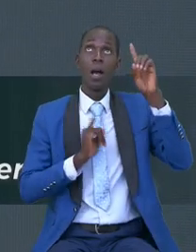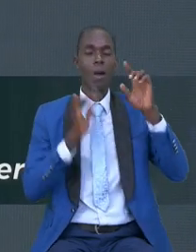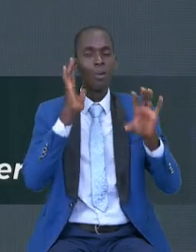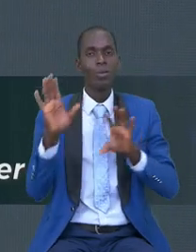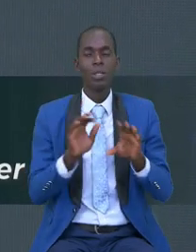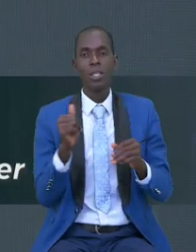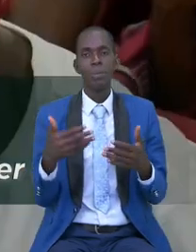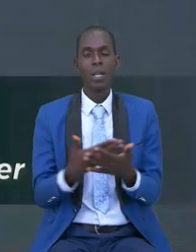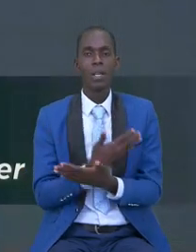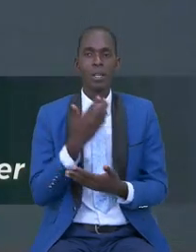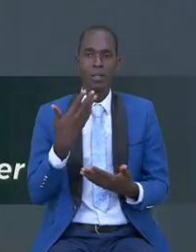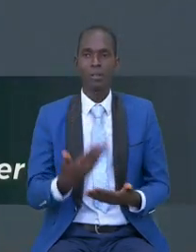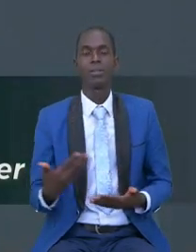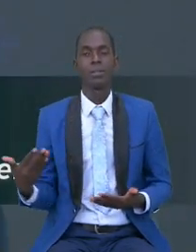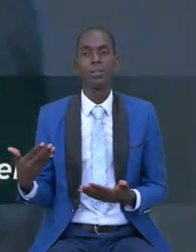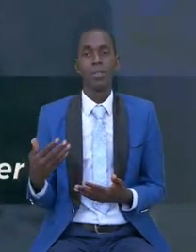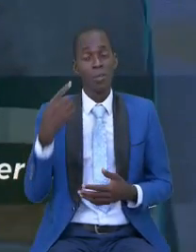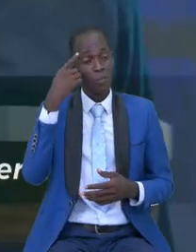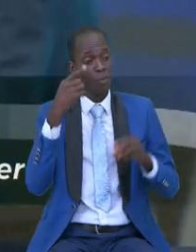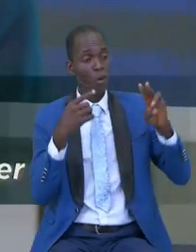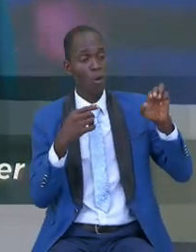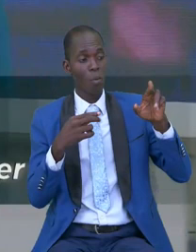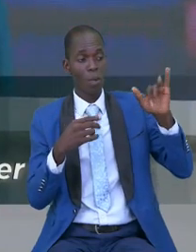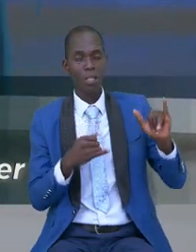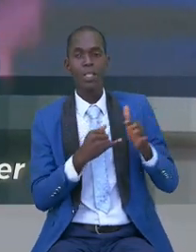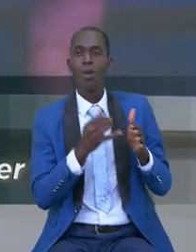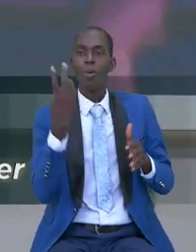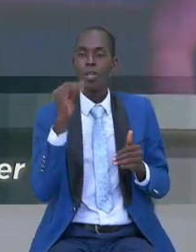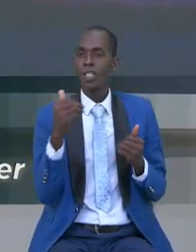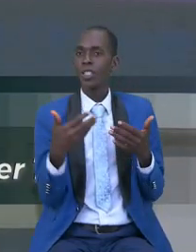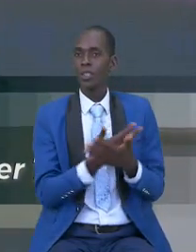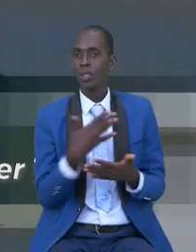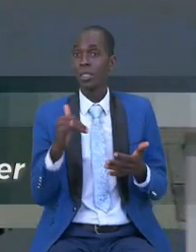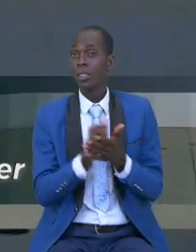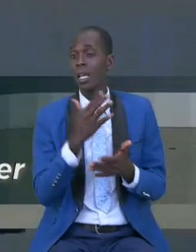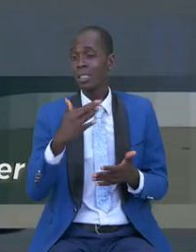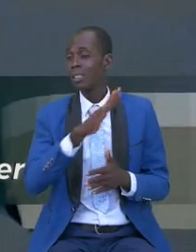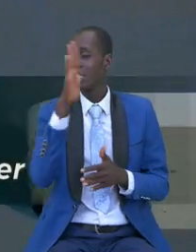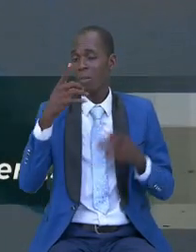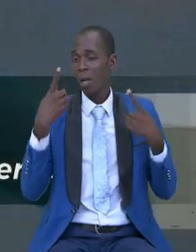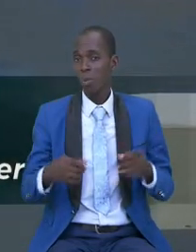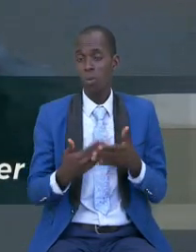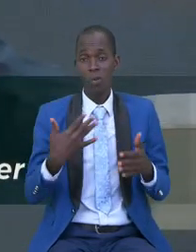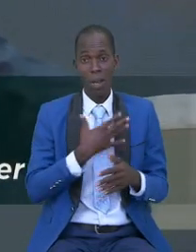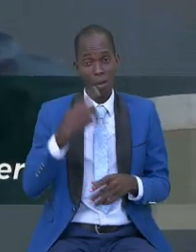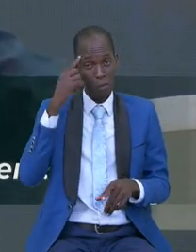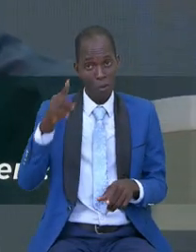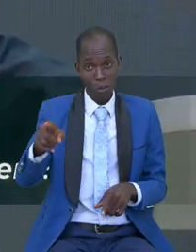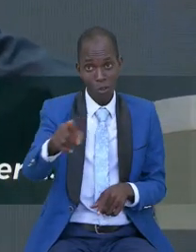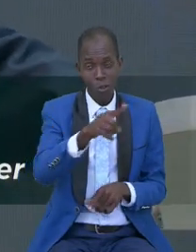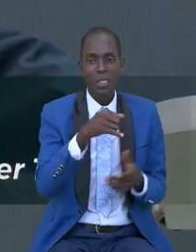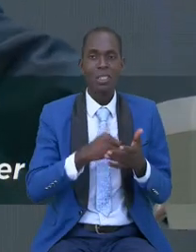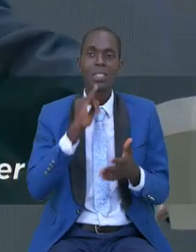thing. For Mary, it was a new thing. That thing never happened before. And for you, it's a